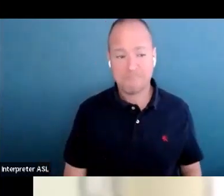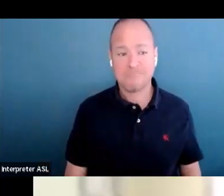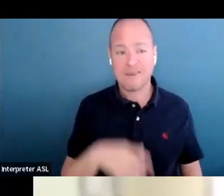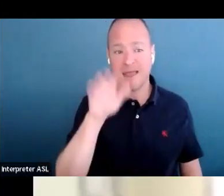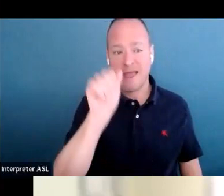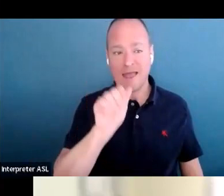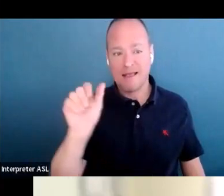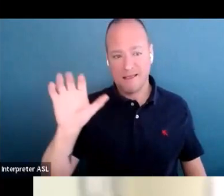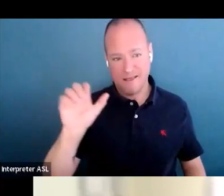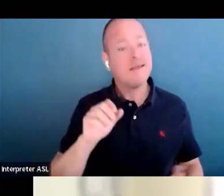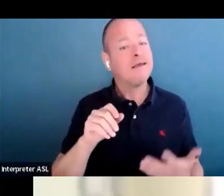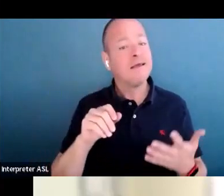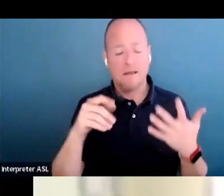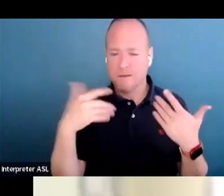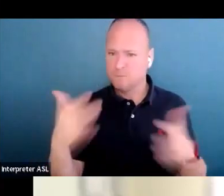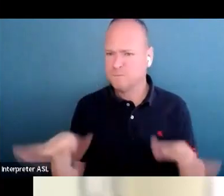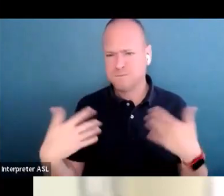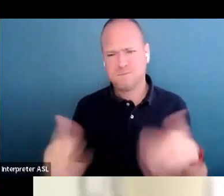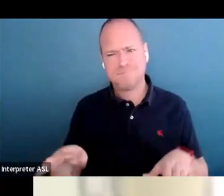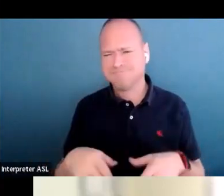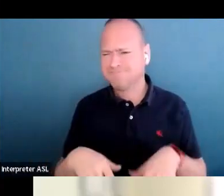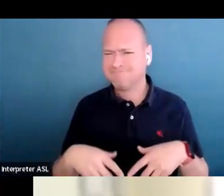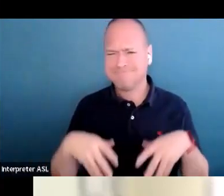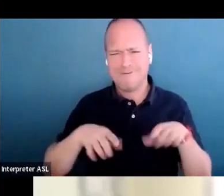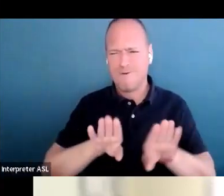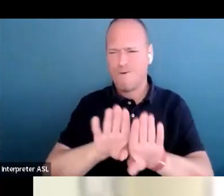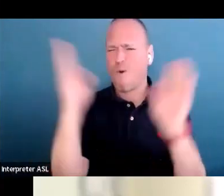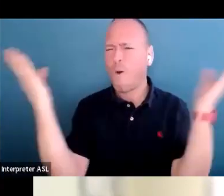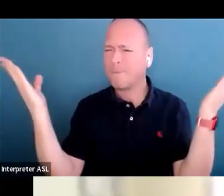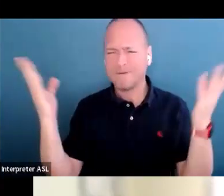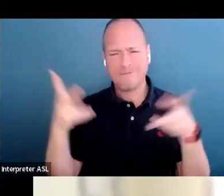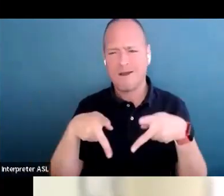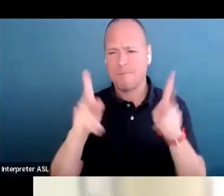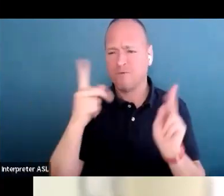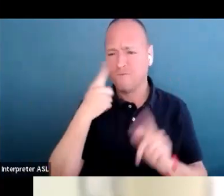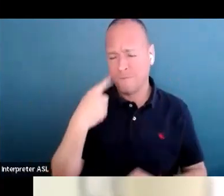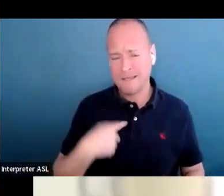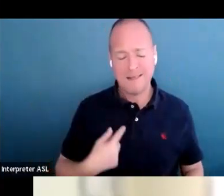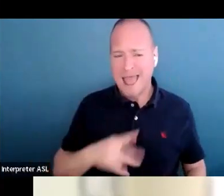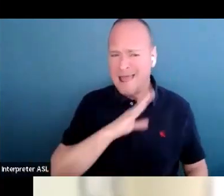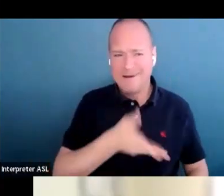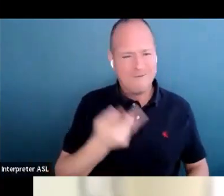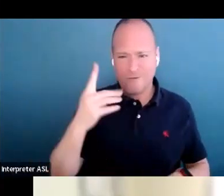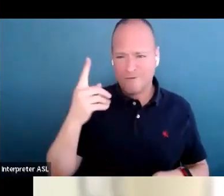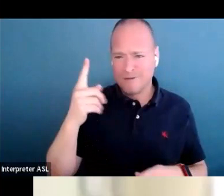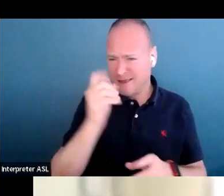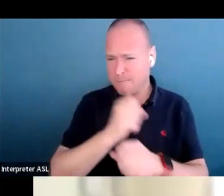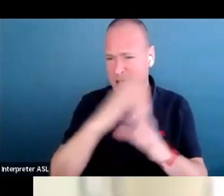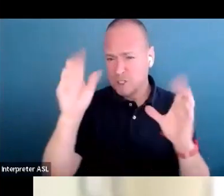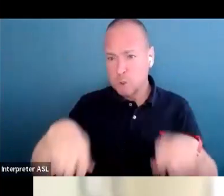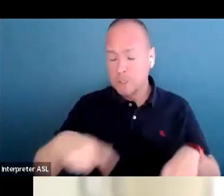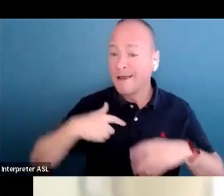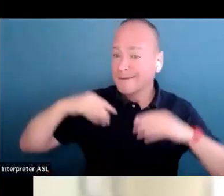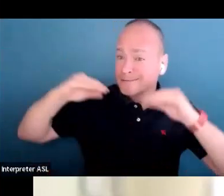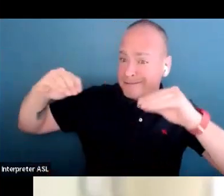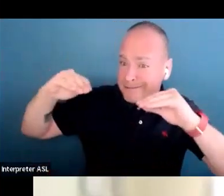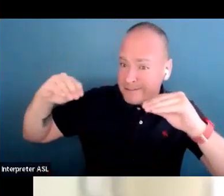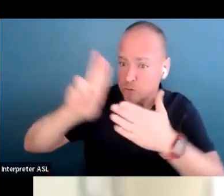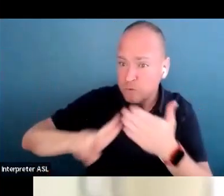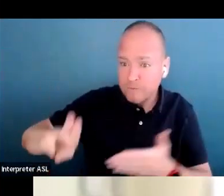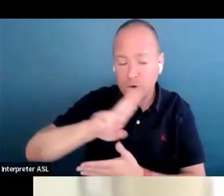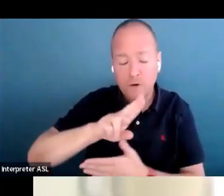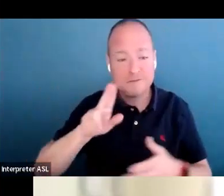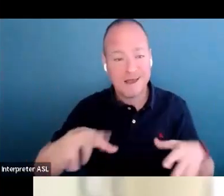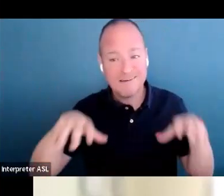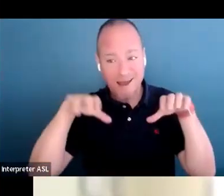"AAC has opened doors for me that I never thought possible. It has enabled me to teach at a university and actively